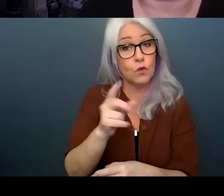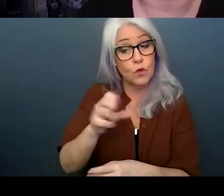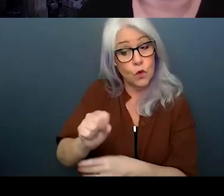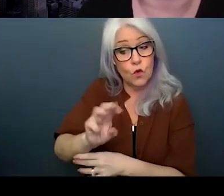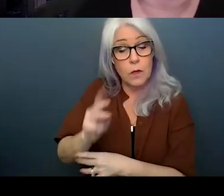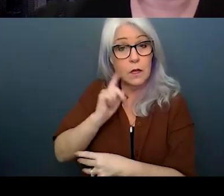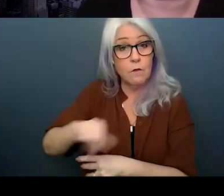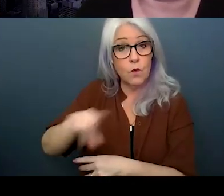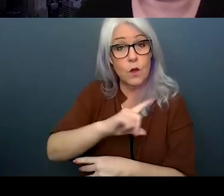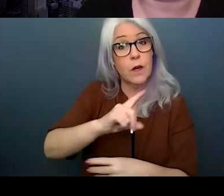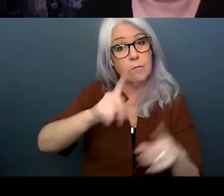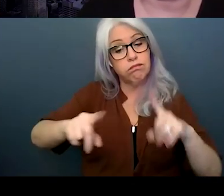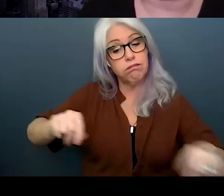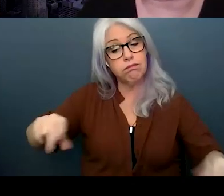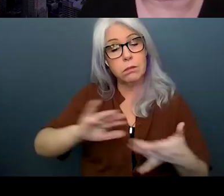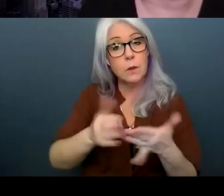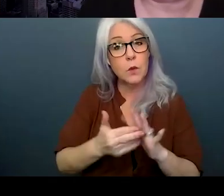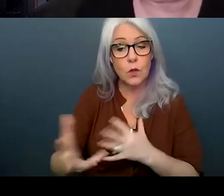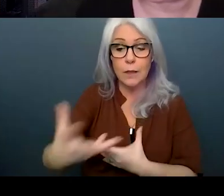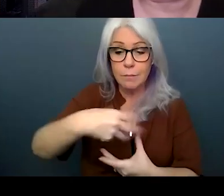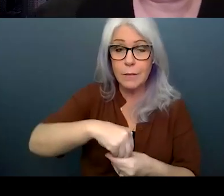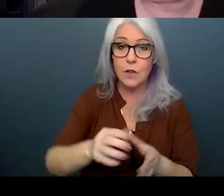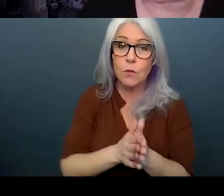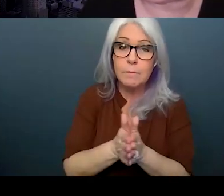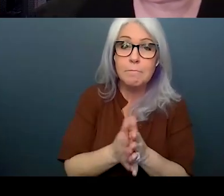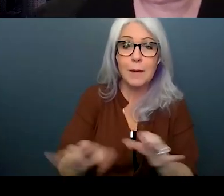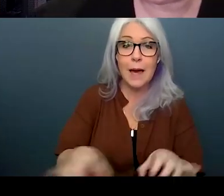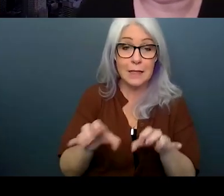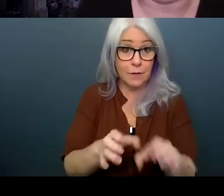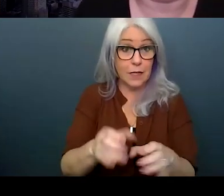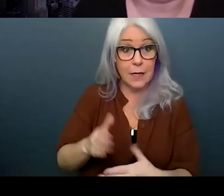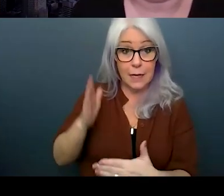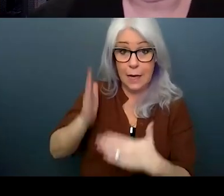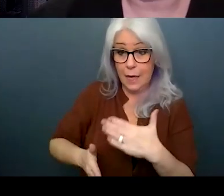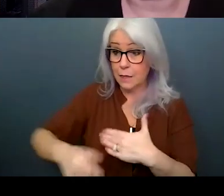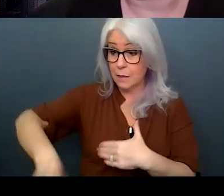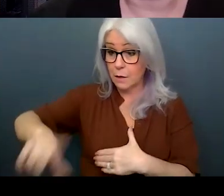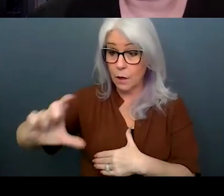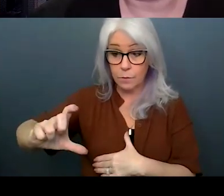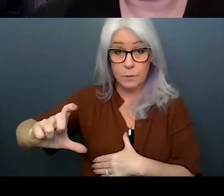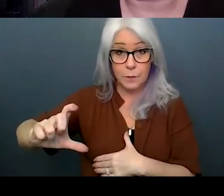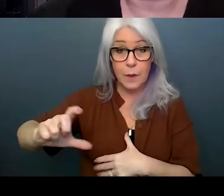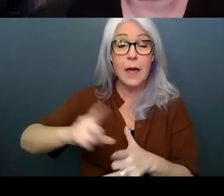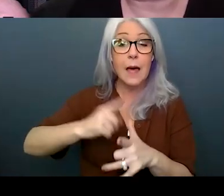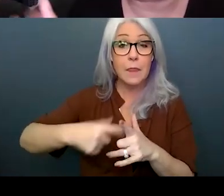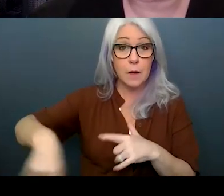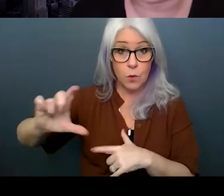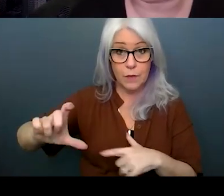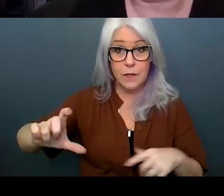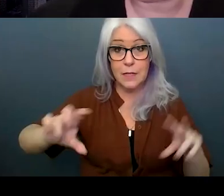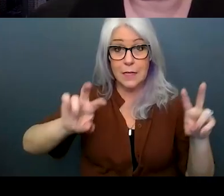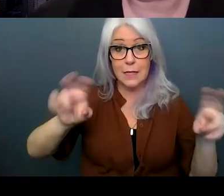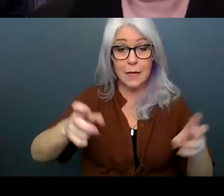various community engagement activities. It ends the quotation with a closed quotation mark, and in parentheses, it says